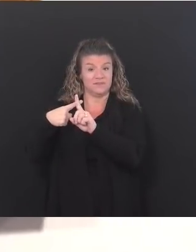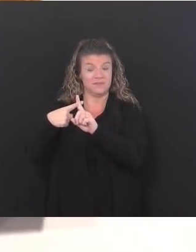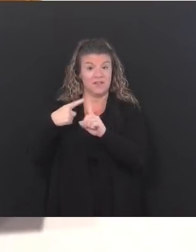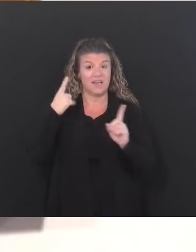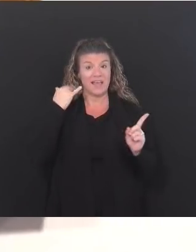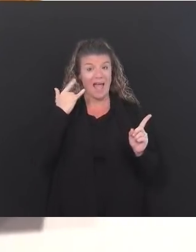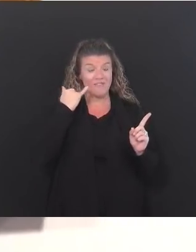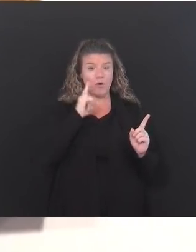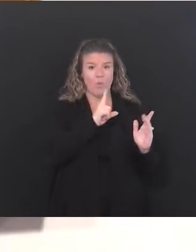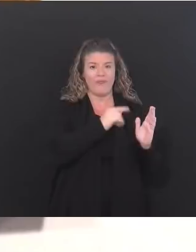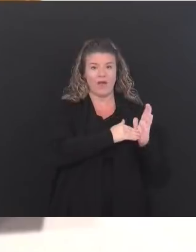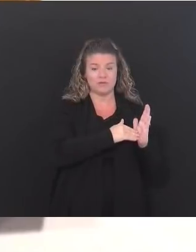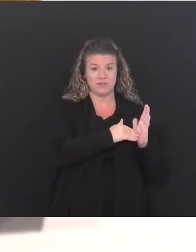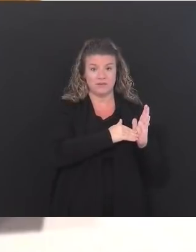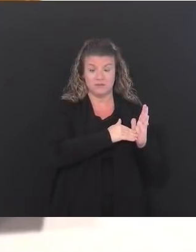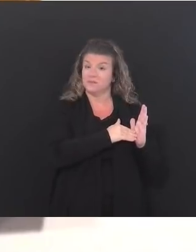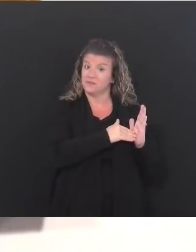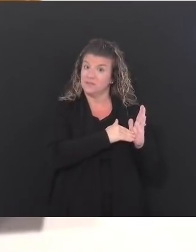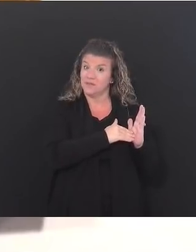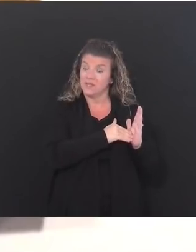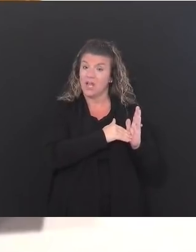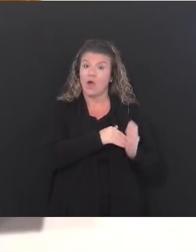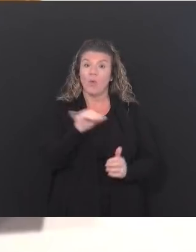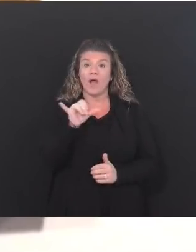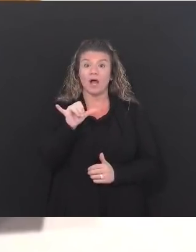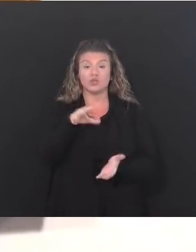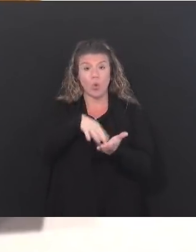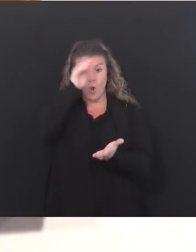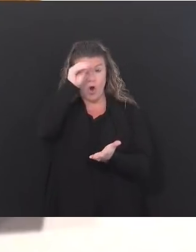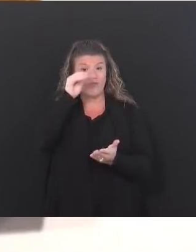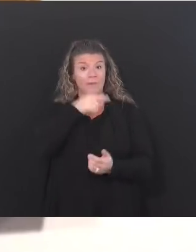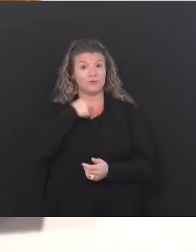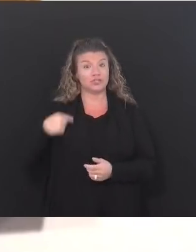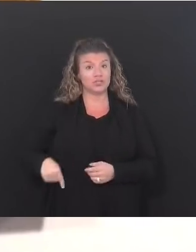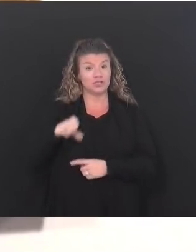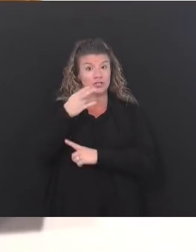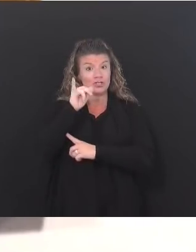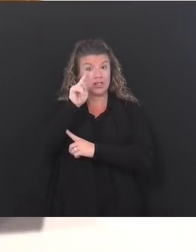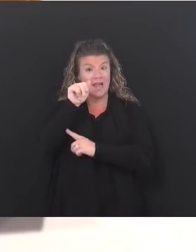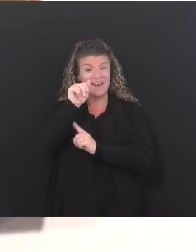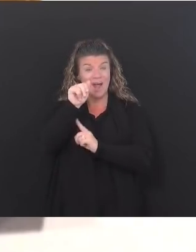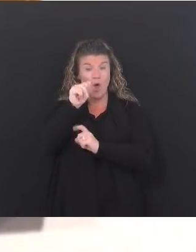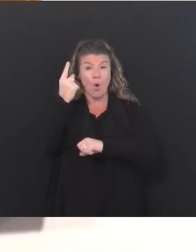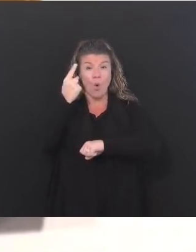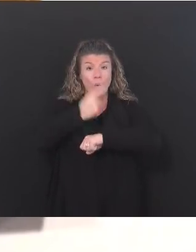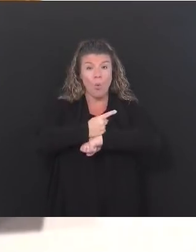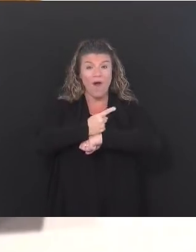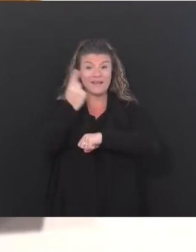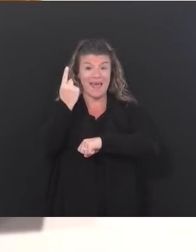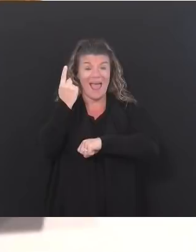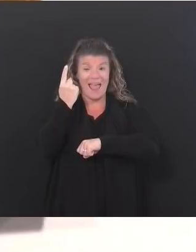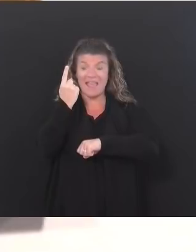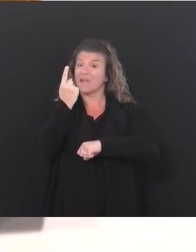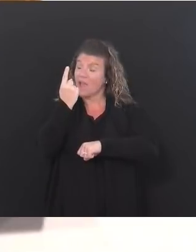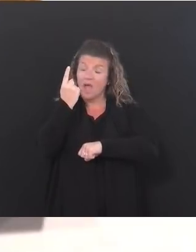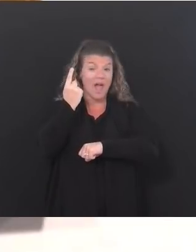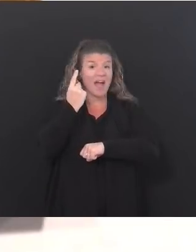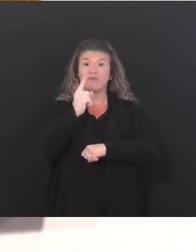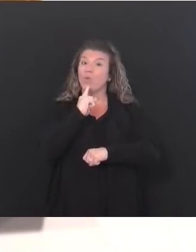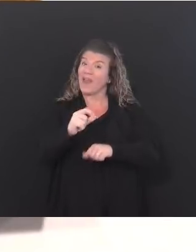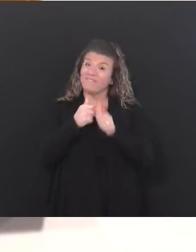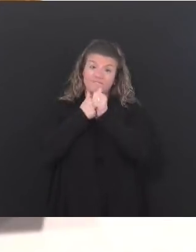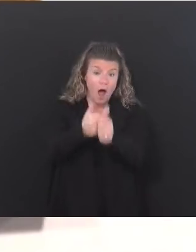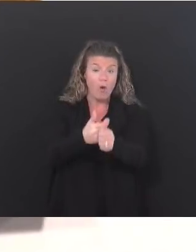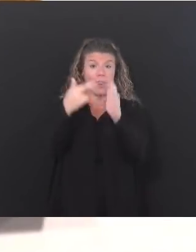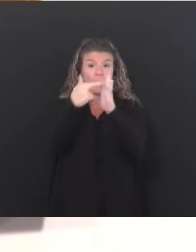Francisco had 1,000. And we also know from the China experience, a single day of really doubling down can reduce the